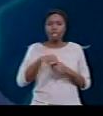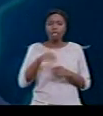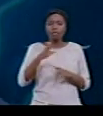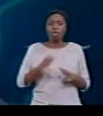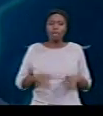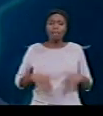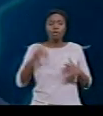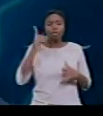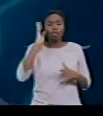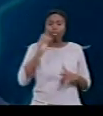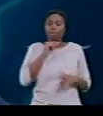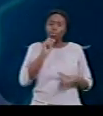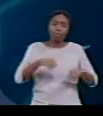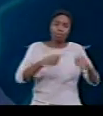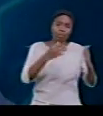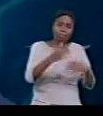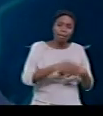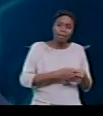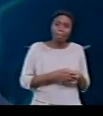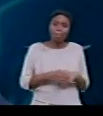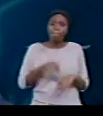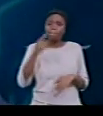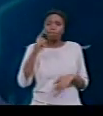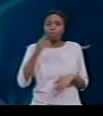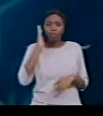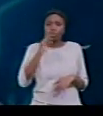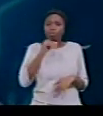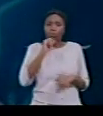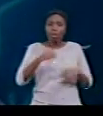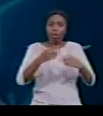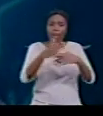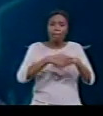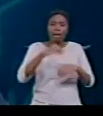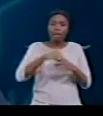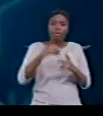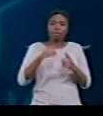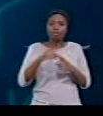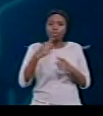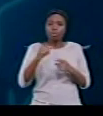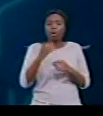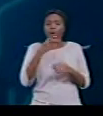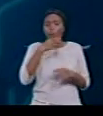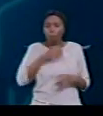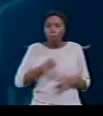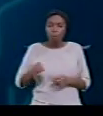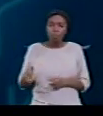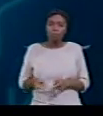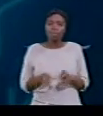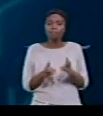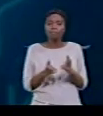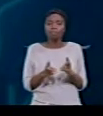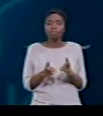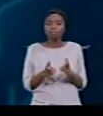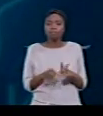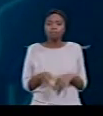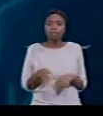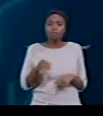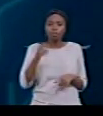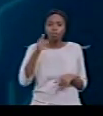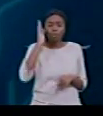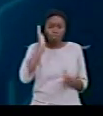backslide. You will not go back to the old path. You will serve